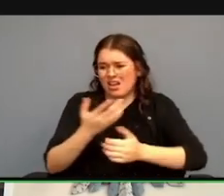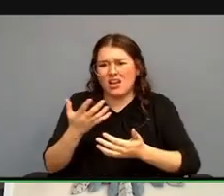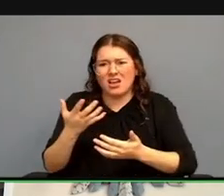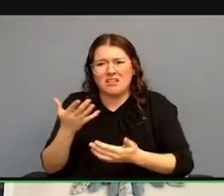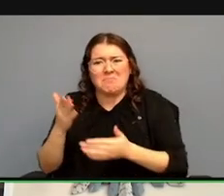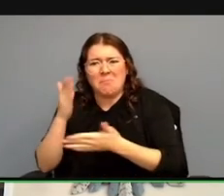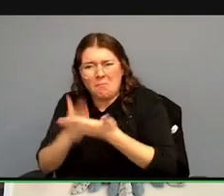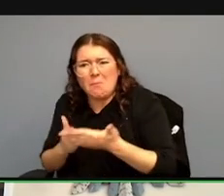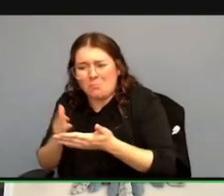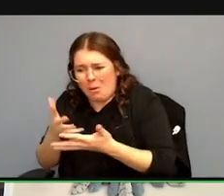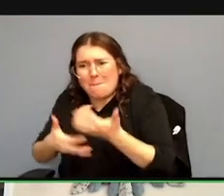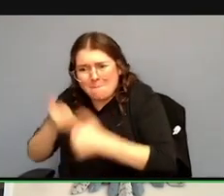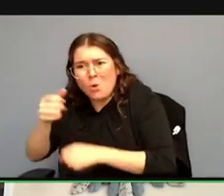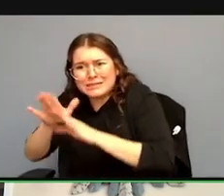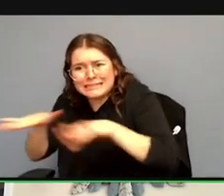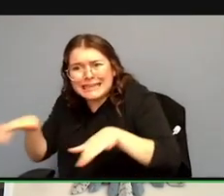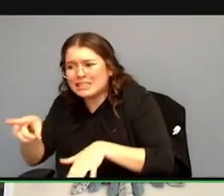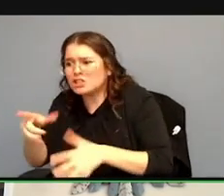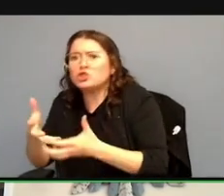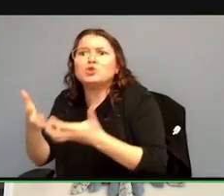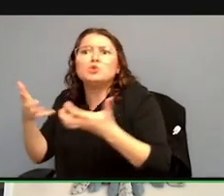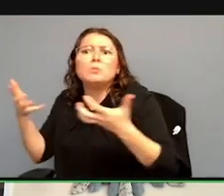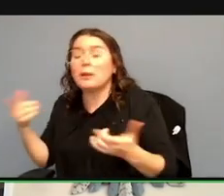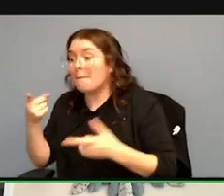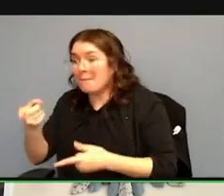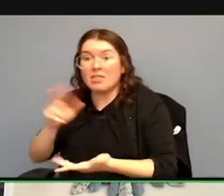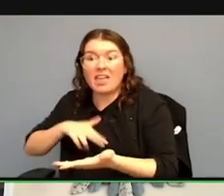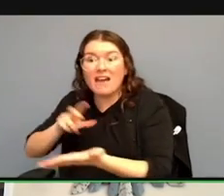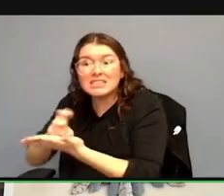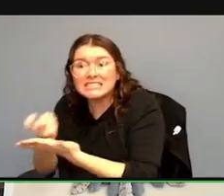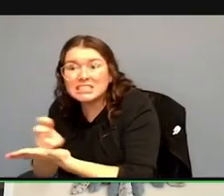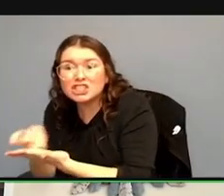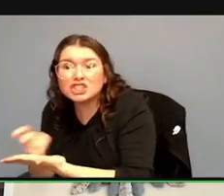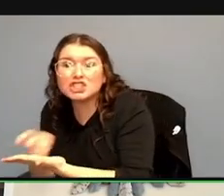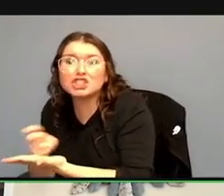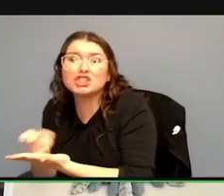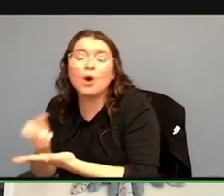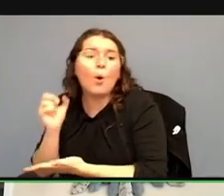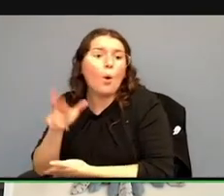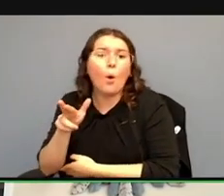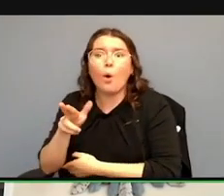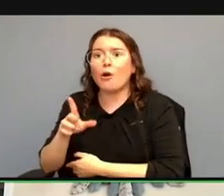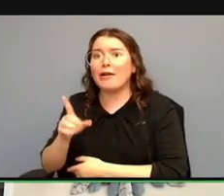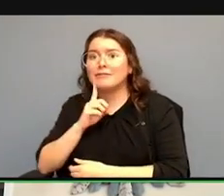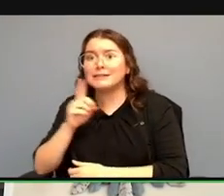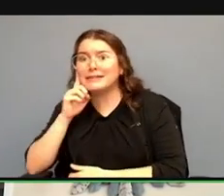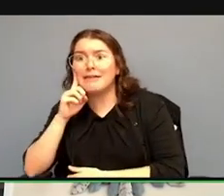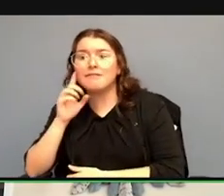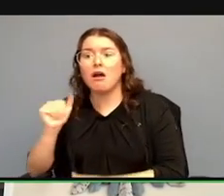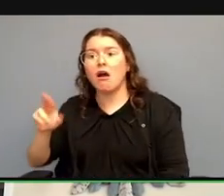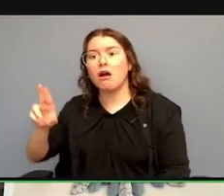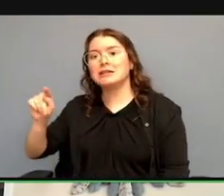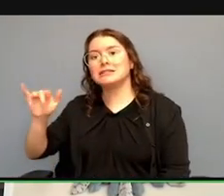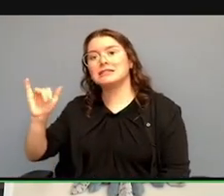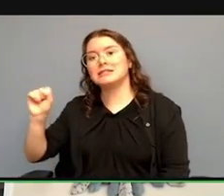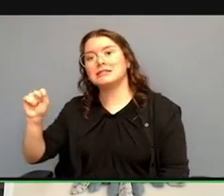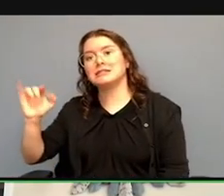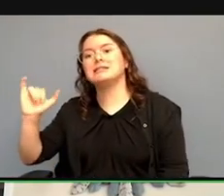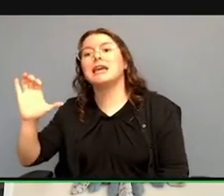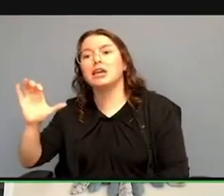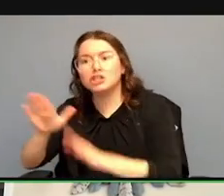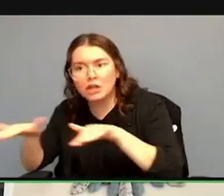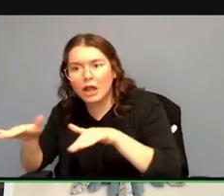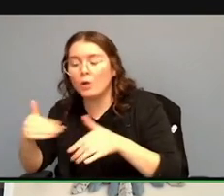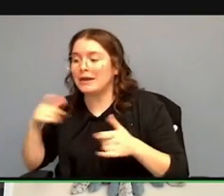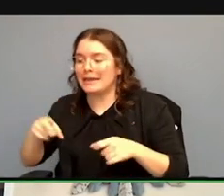too much. Maybe your kid has a seizure disorder, or maybe you have a deaf autistic child who needs breaks after